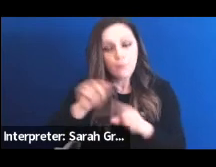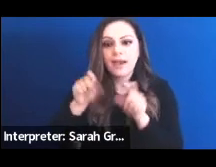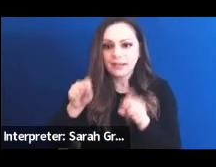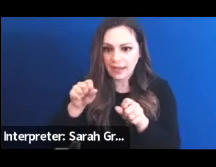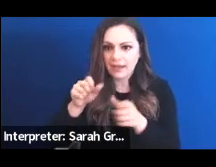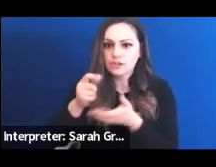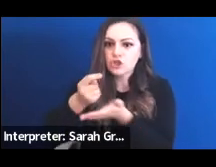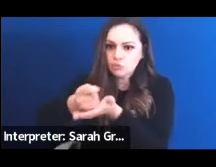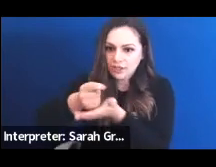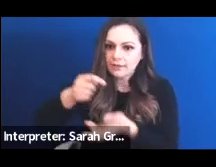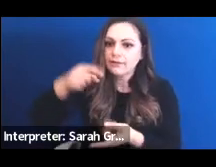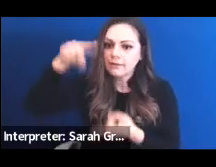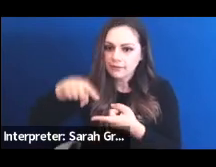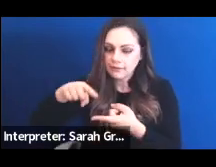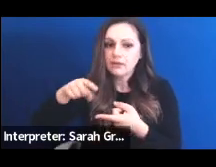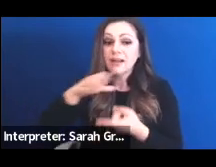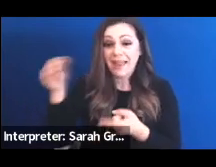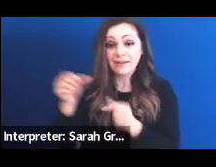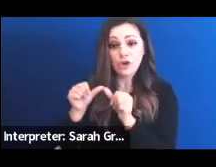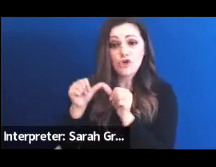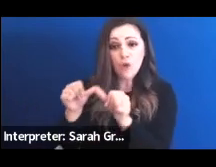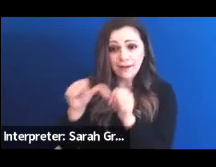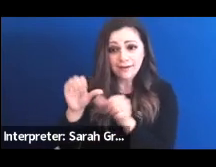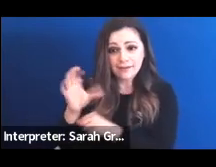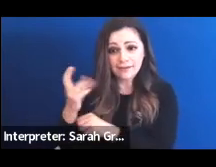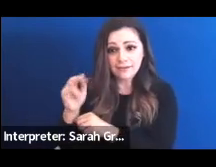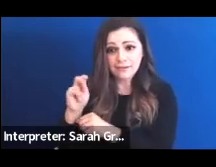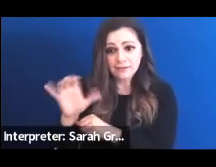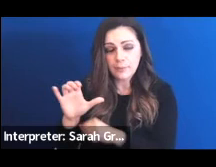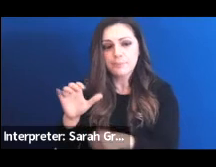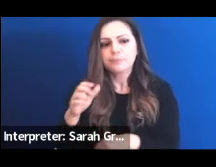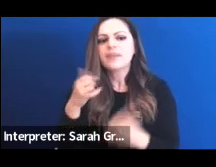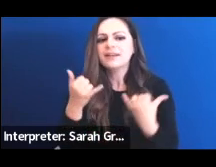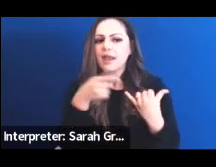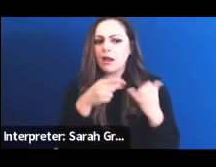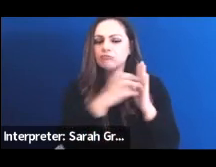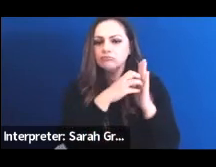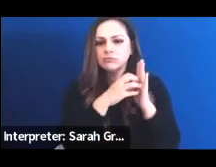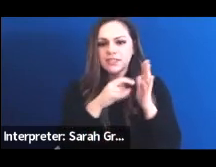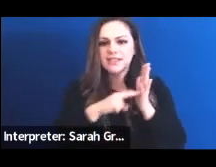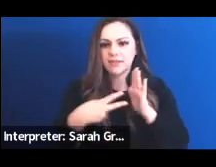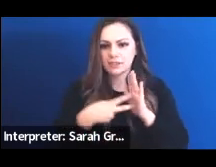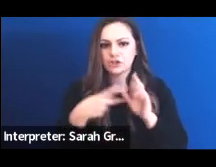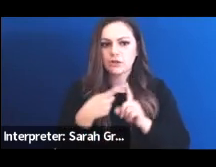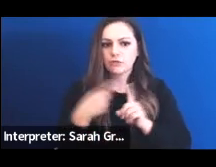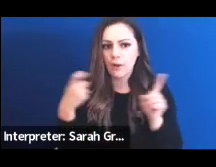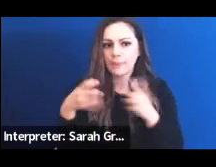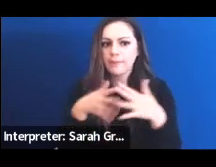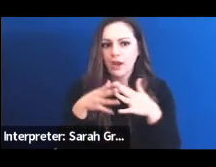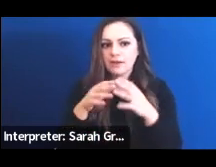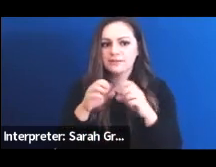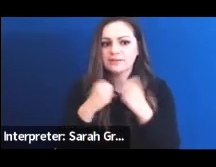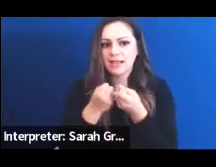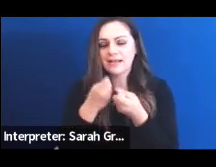chronic. Now, this is a definition from the American Society of Addiction Medicine, that it's a primary chronic